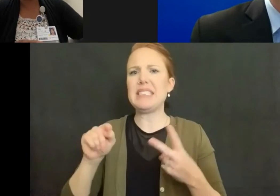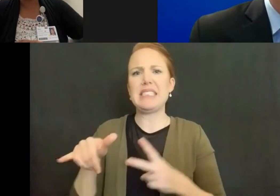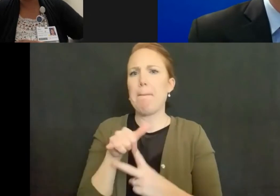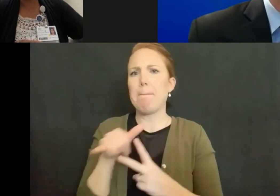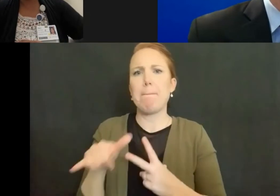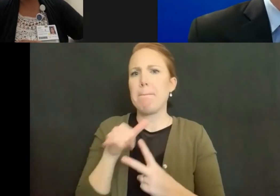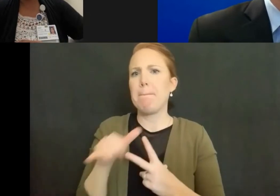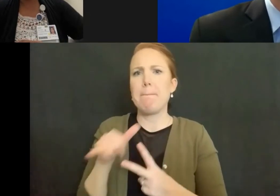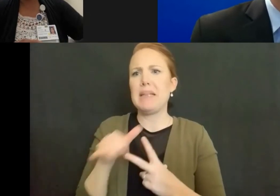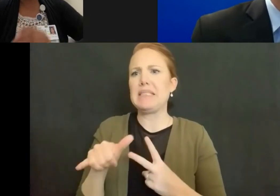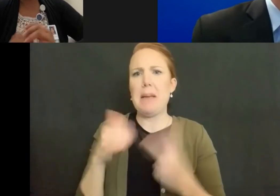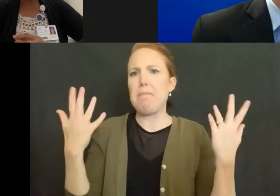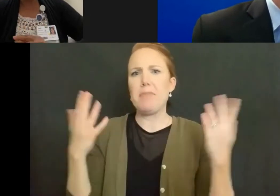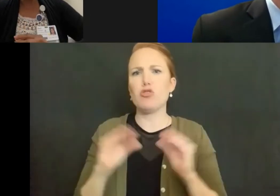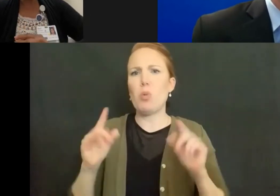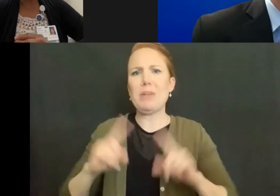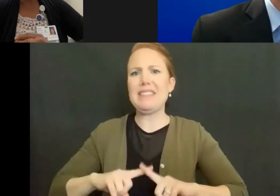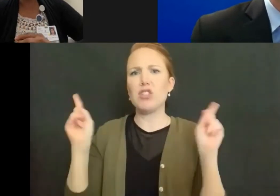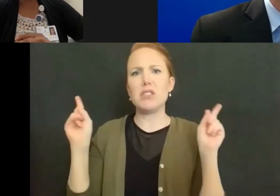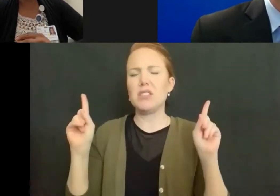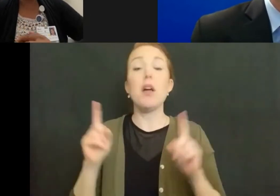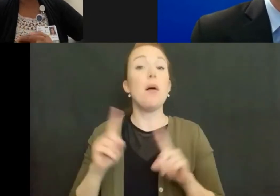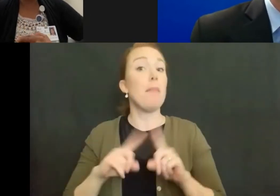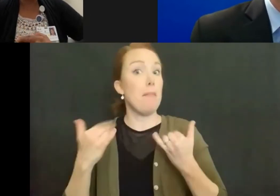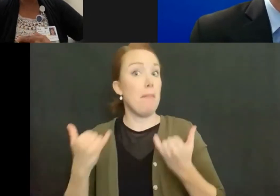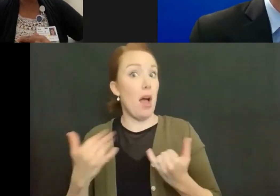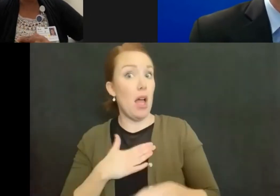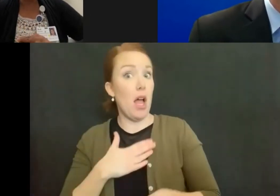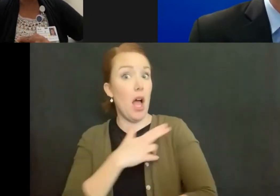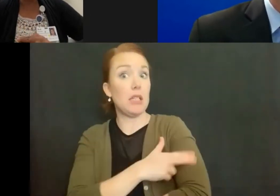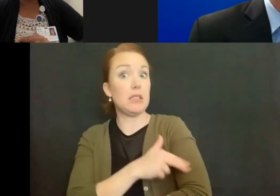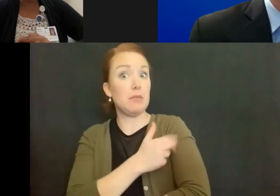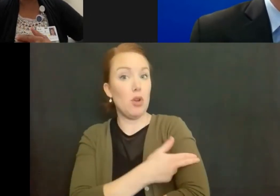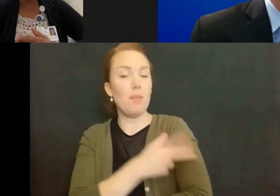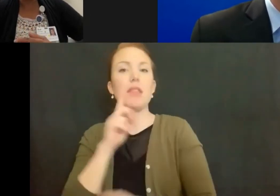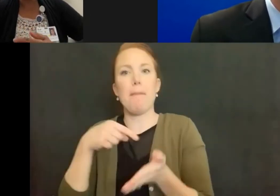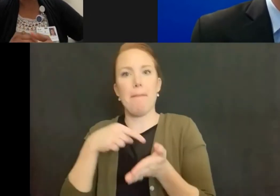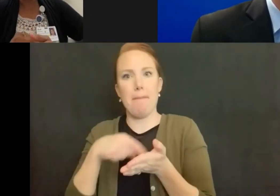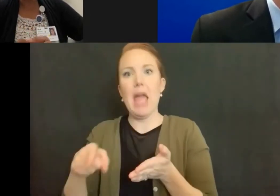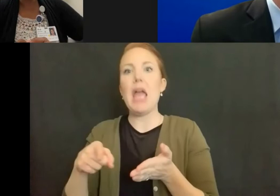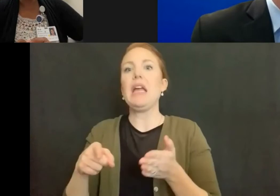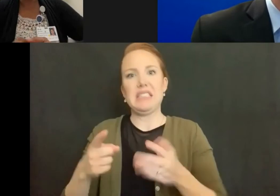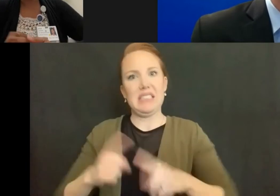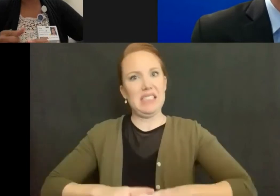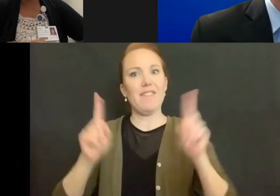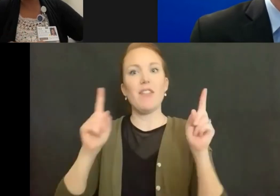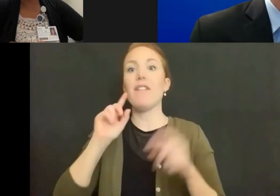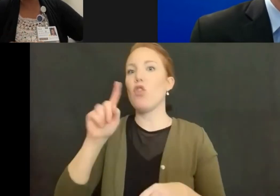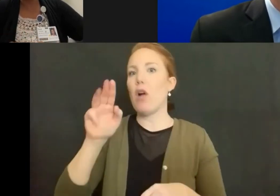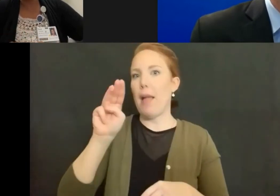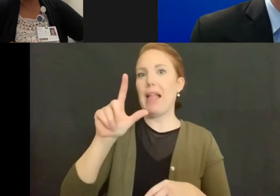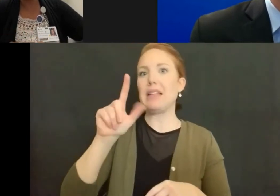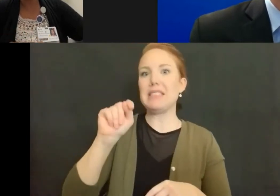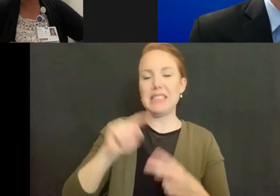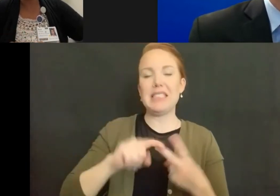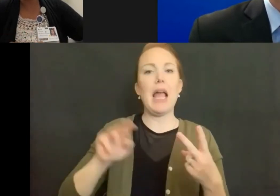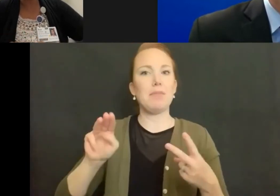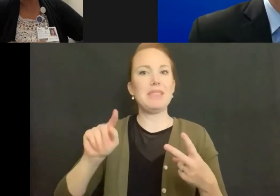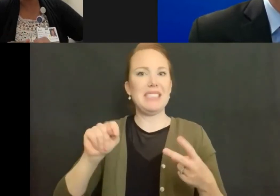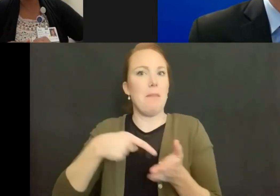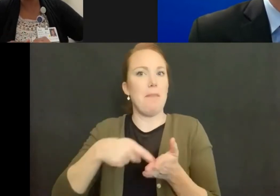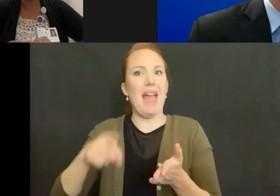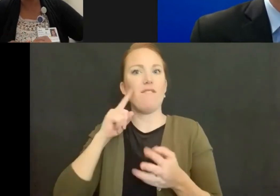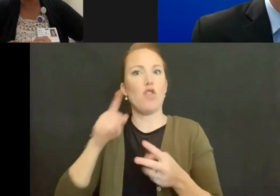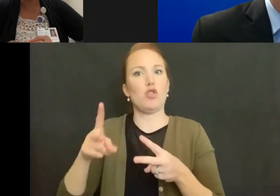is same too. At my hospital, the pay grade is different. For the MLT is a different, than MT is a different. So